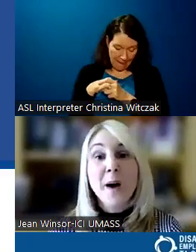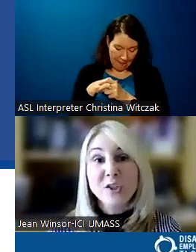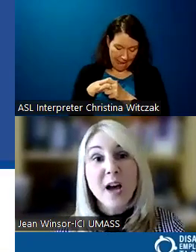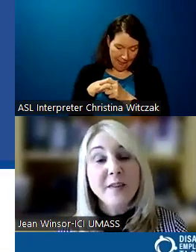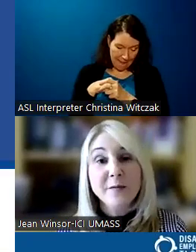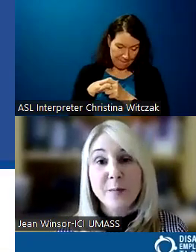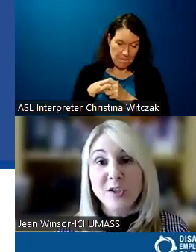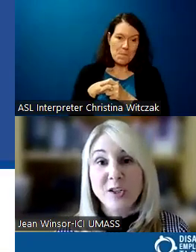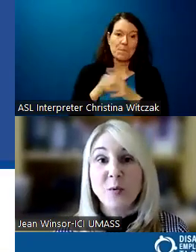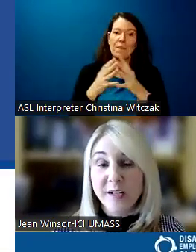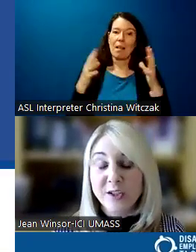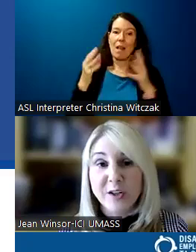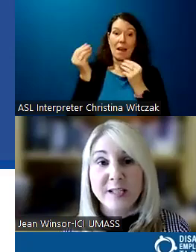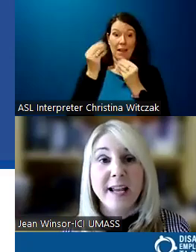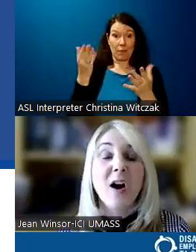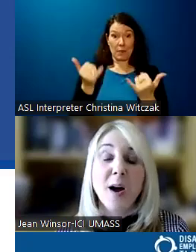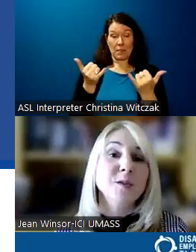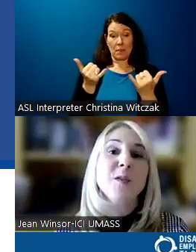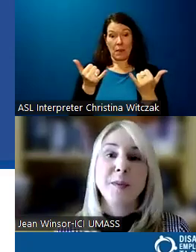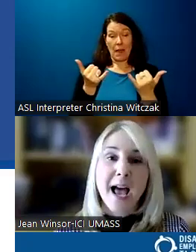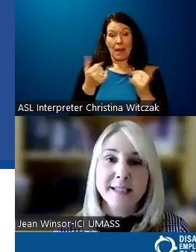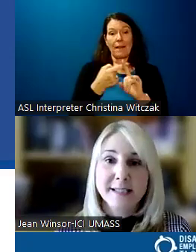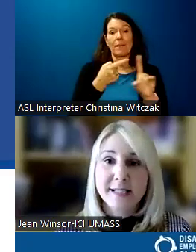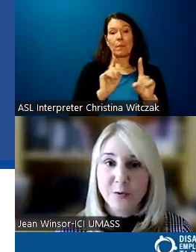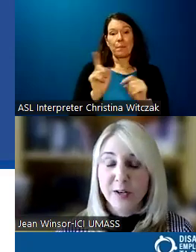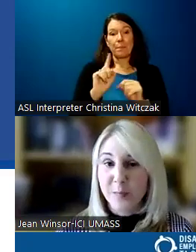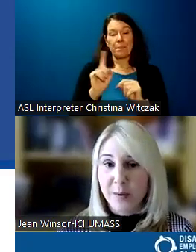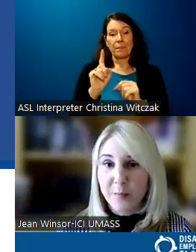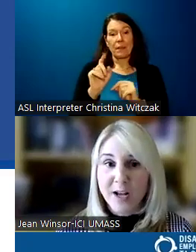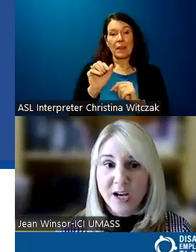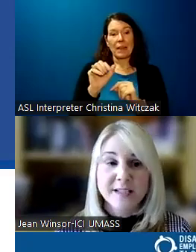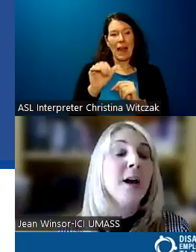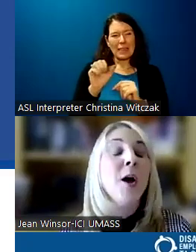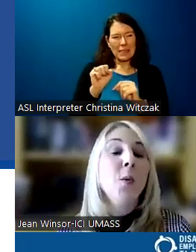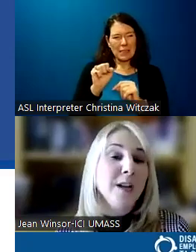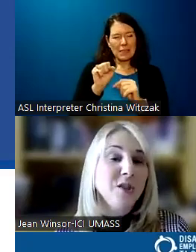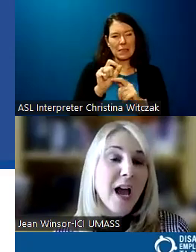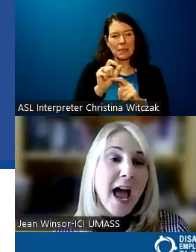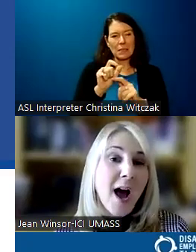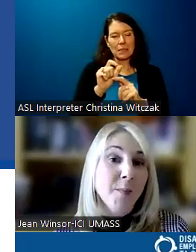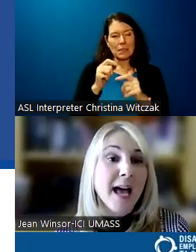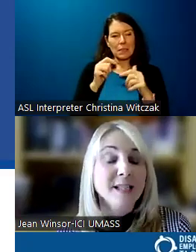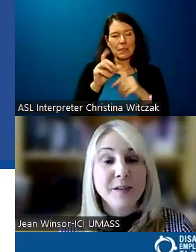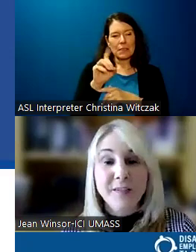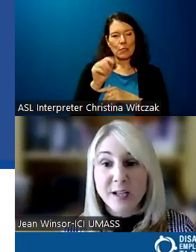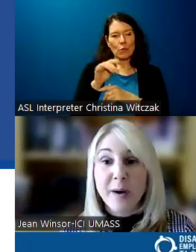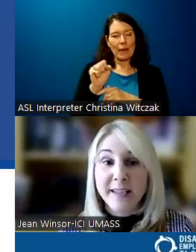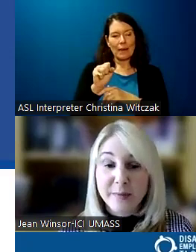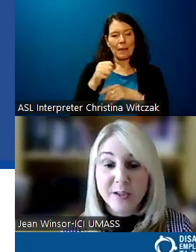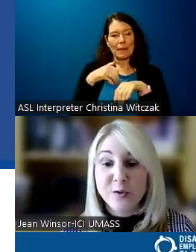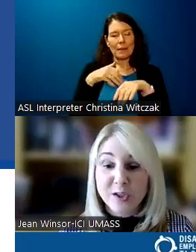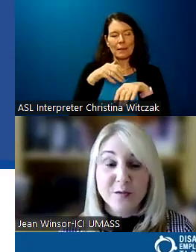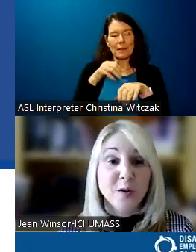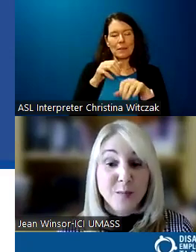So much of the information I'm going to share today comes from the Access to Integrated Employment Project, which has been funded by